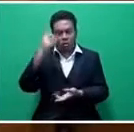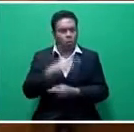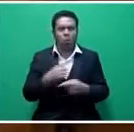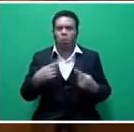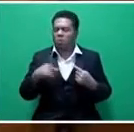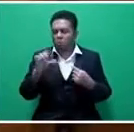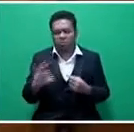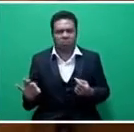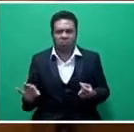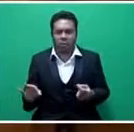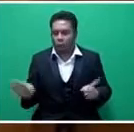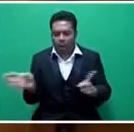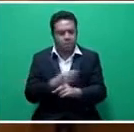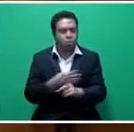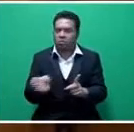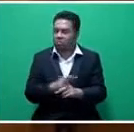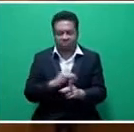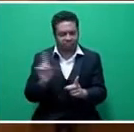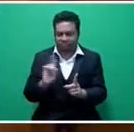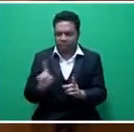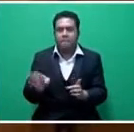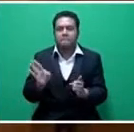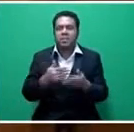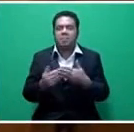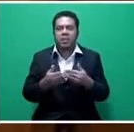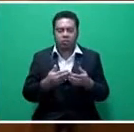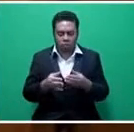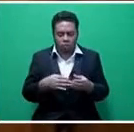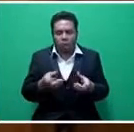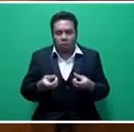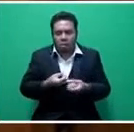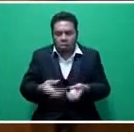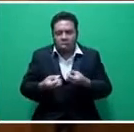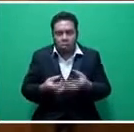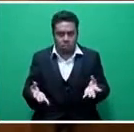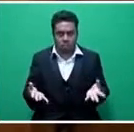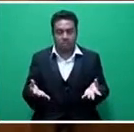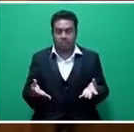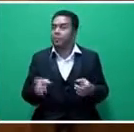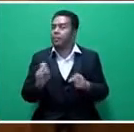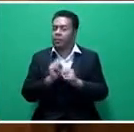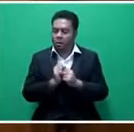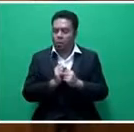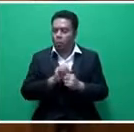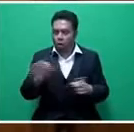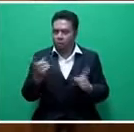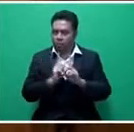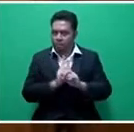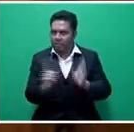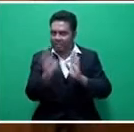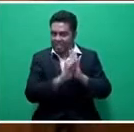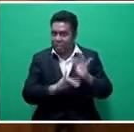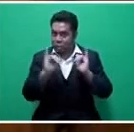not condone any forms of abuse and mismanagement and unnecessary expenditures carried out, and of course non-compliance